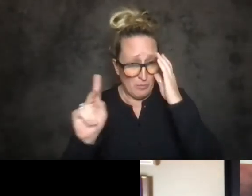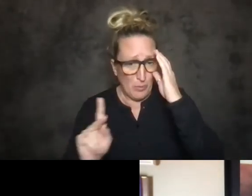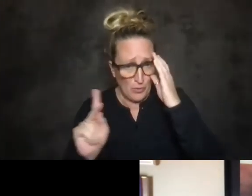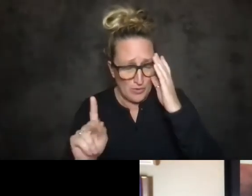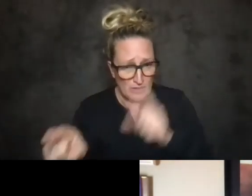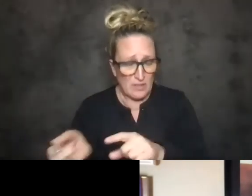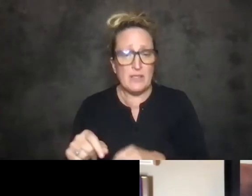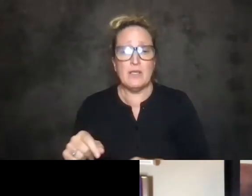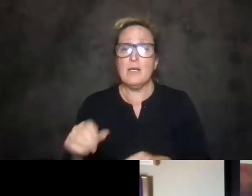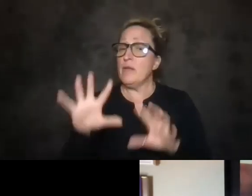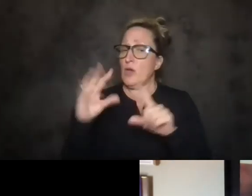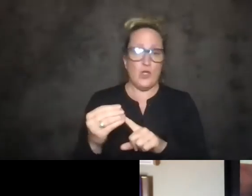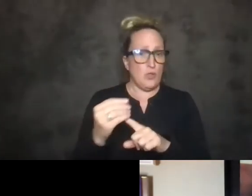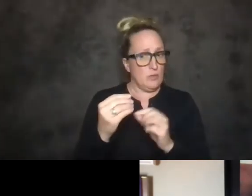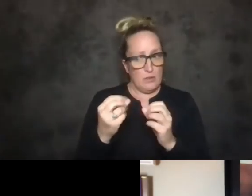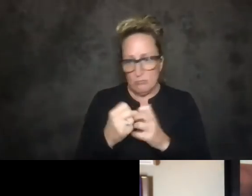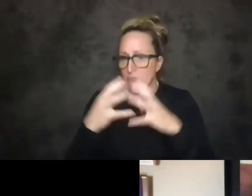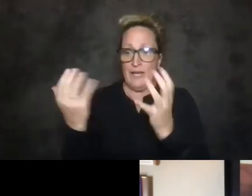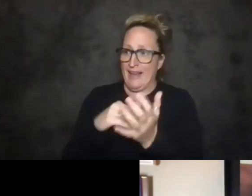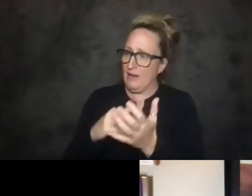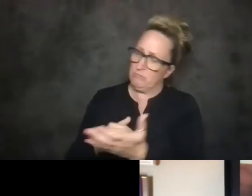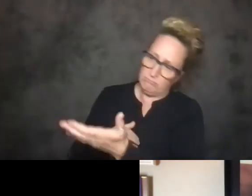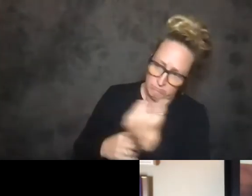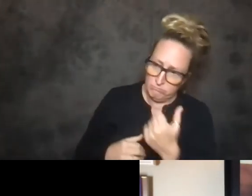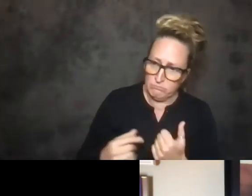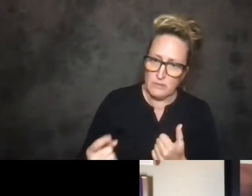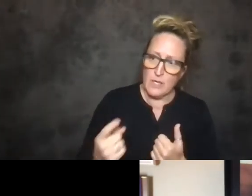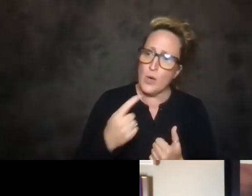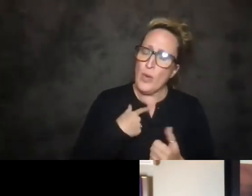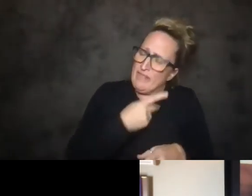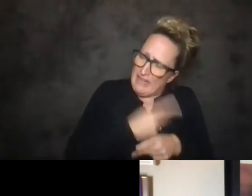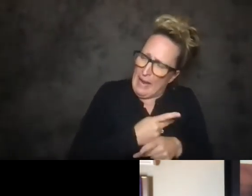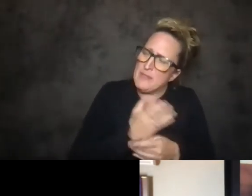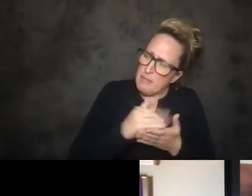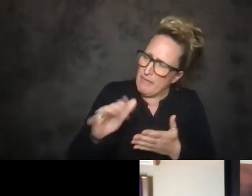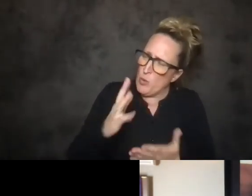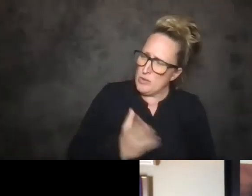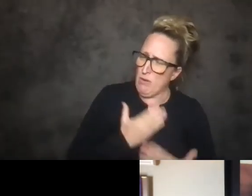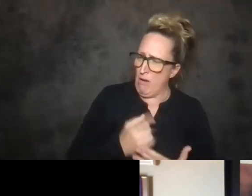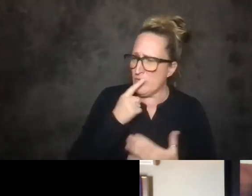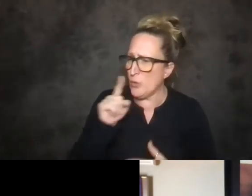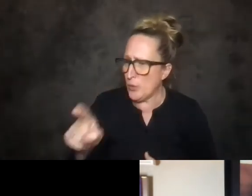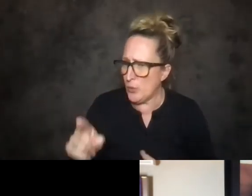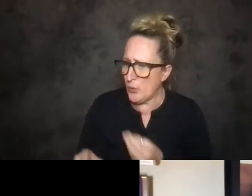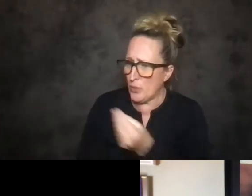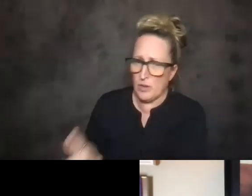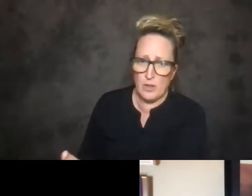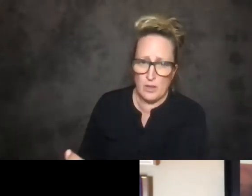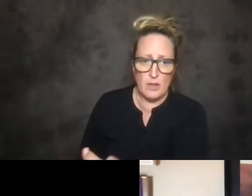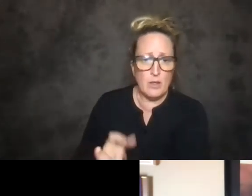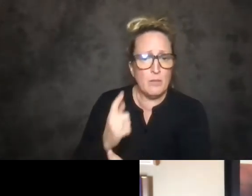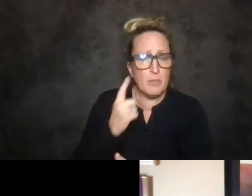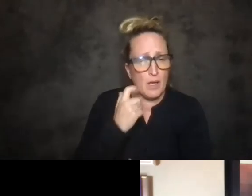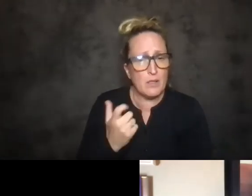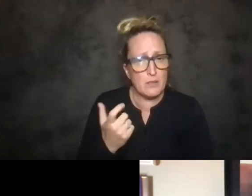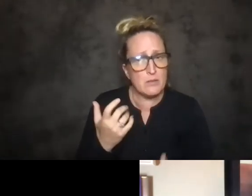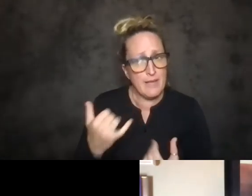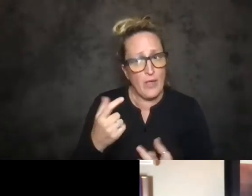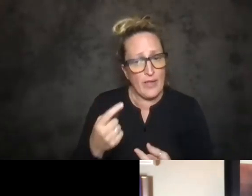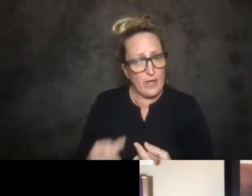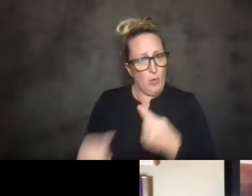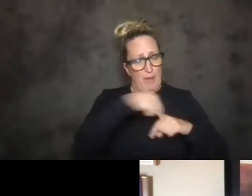the culture was robust again, okay, come over here, we have kept some of your songs for you, because now they can go